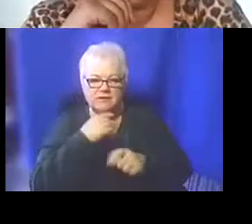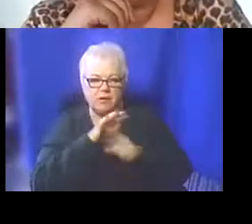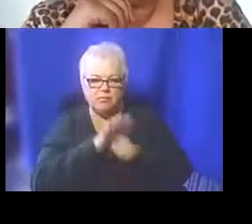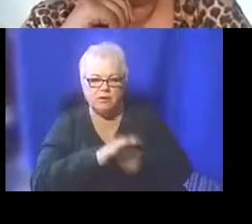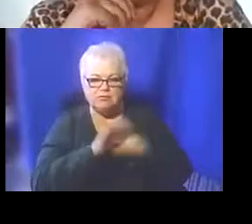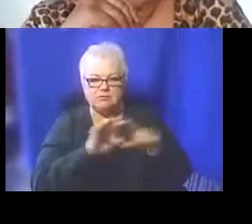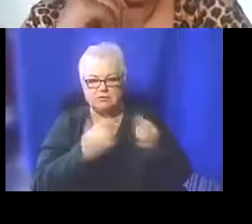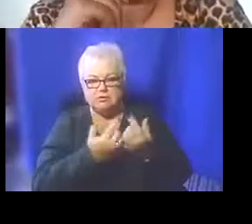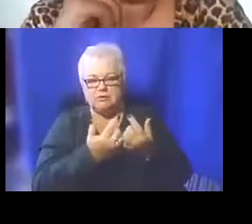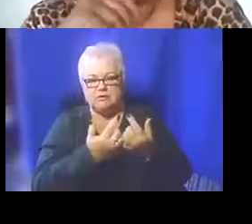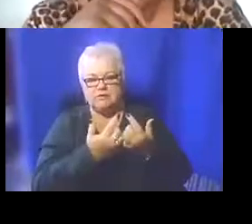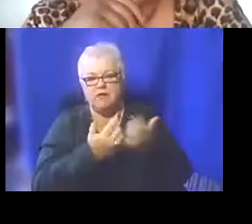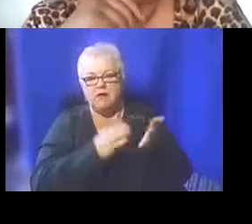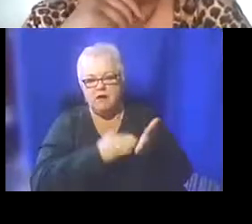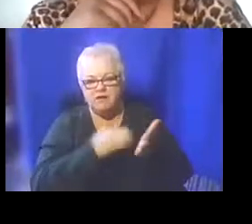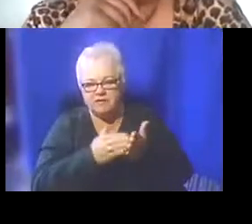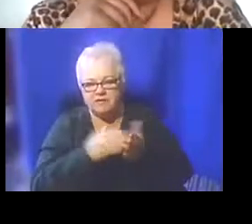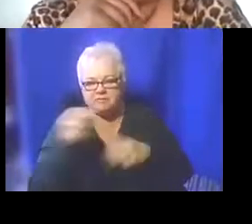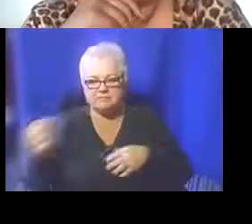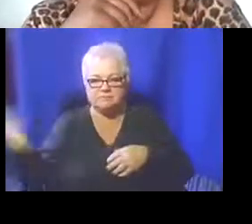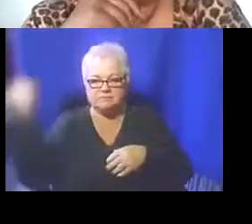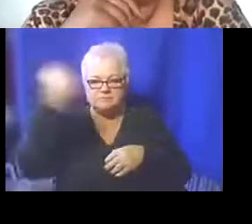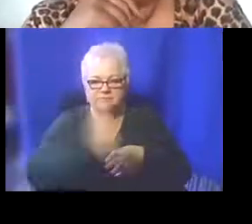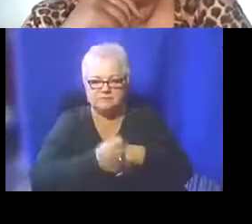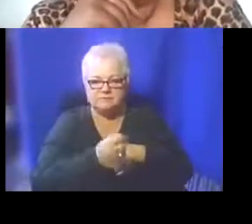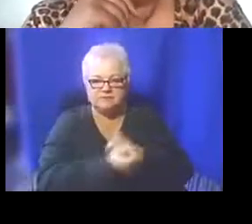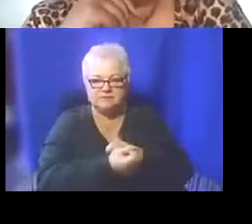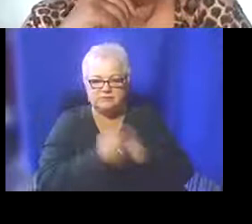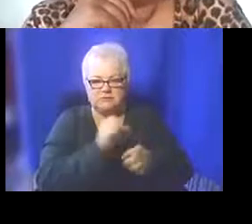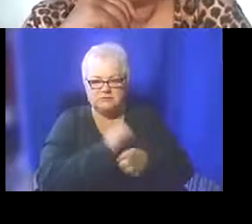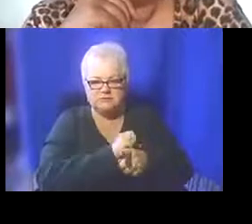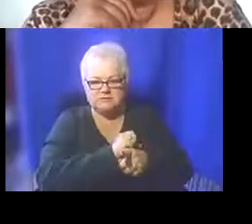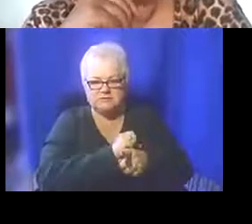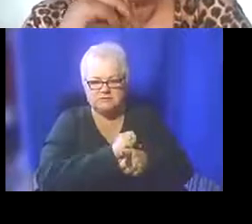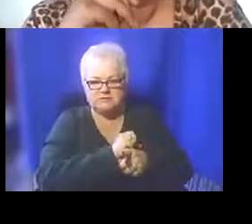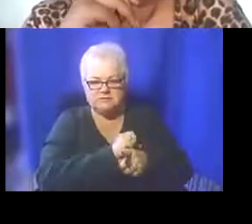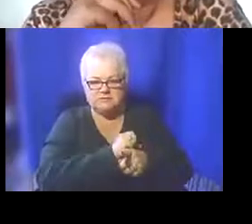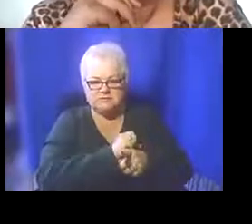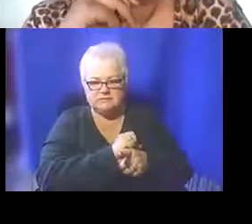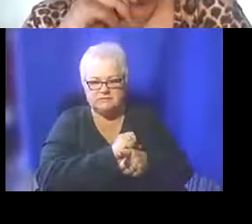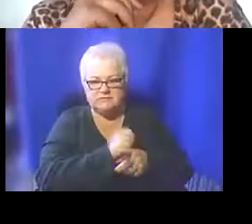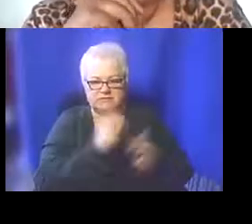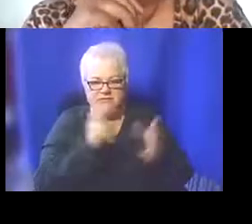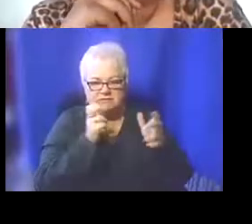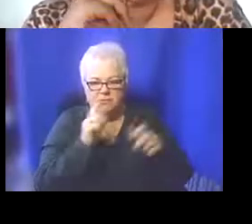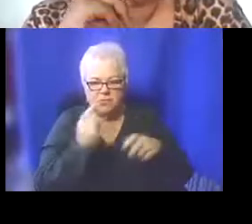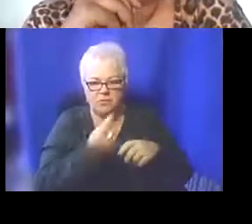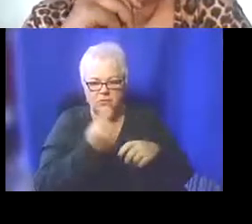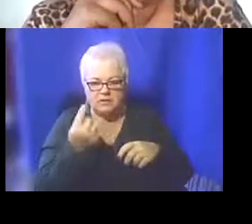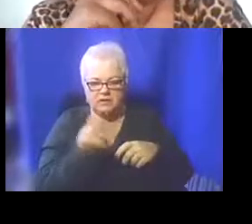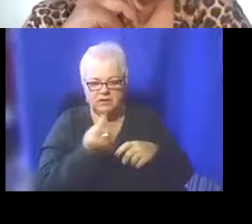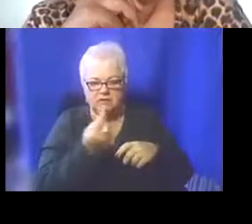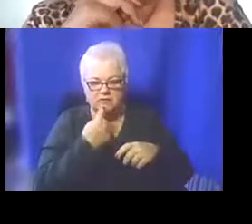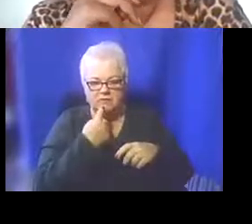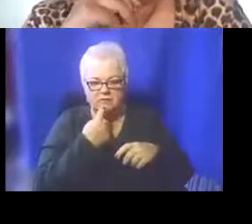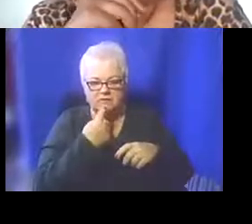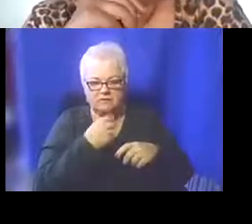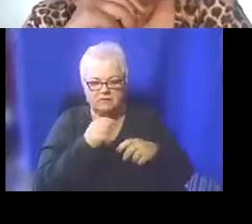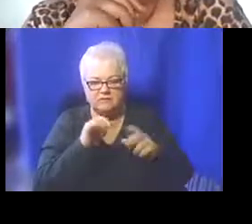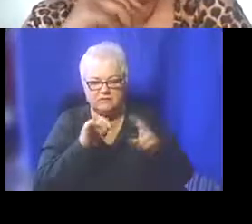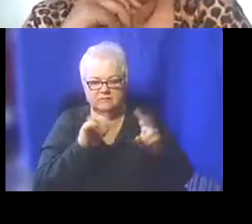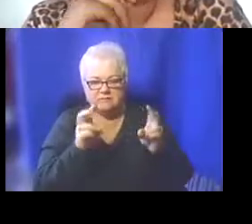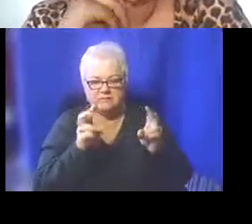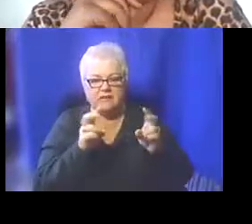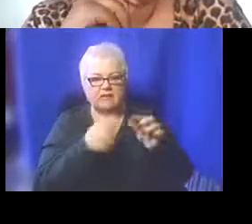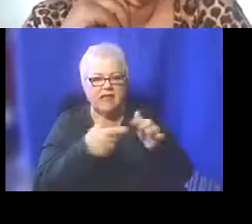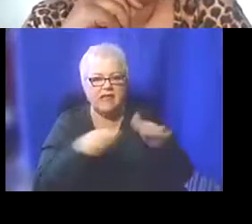are frequently placed in the situation of being listened to only if we frame our ideas in the